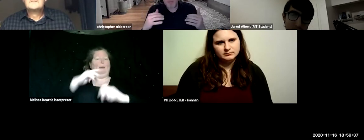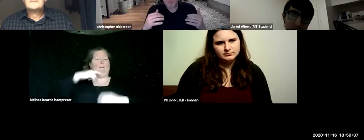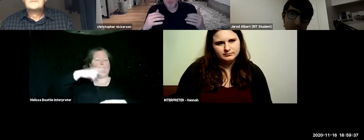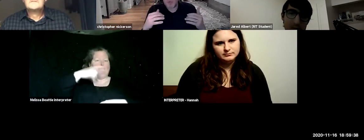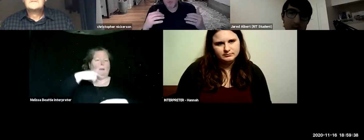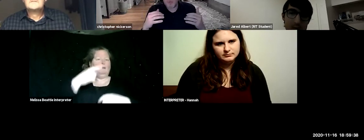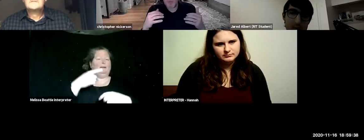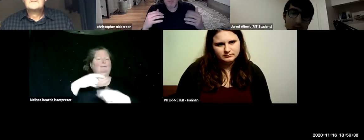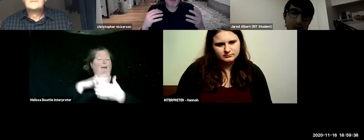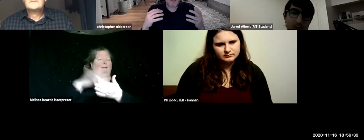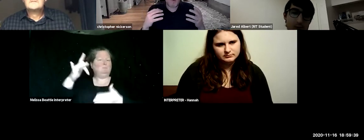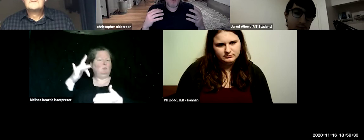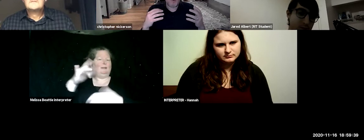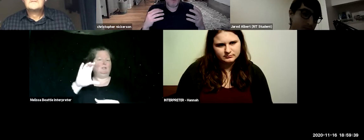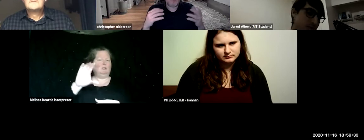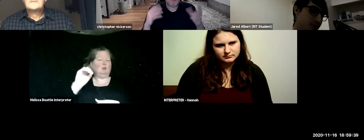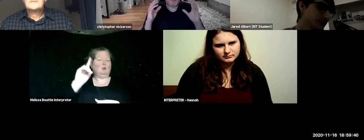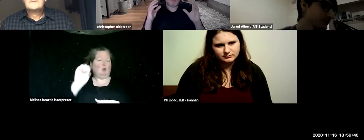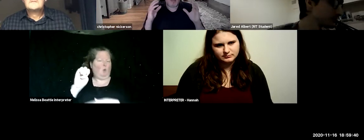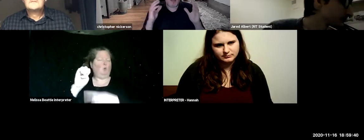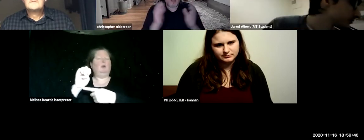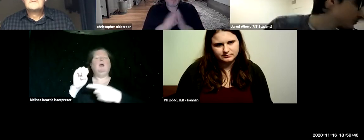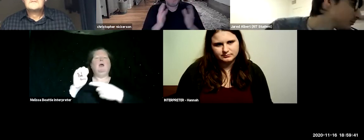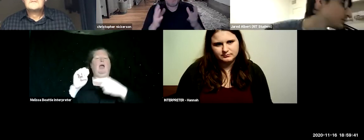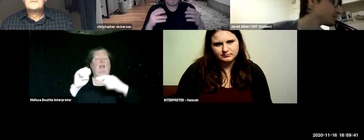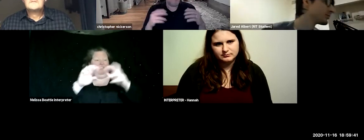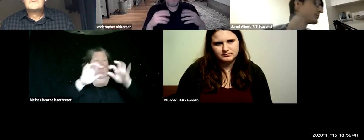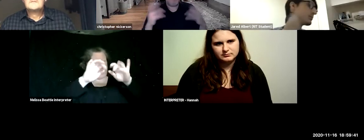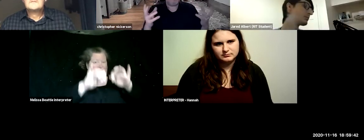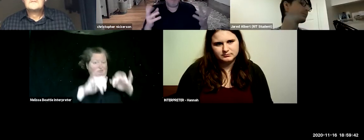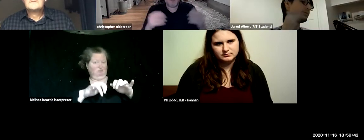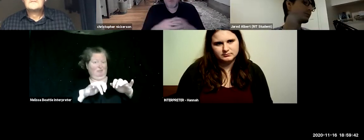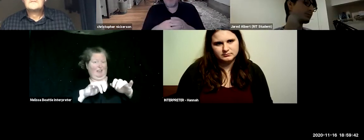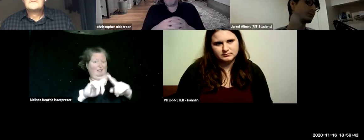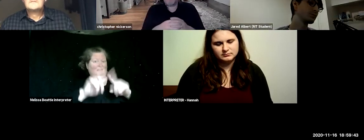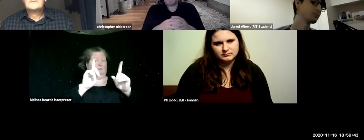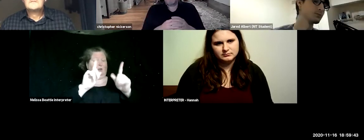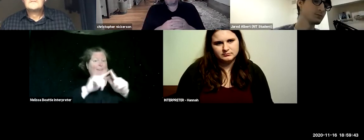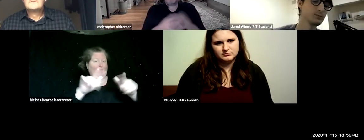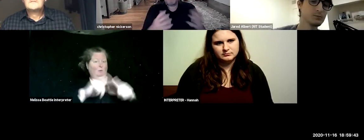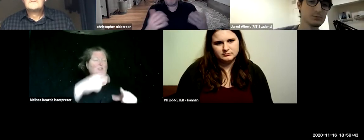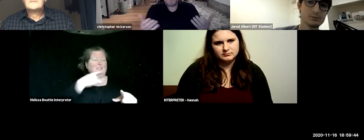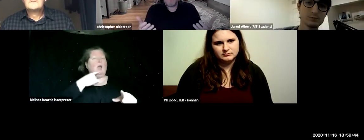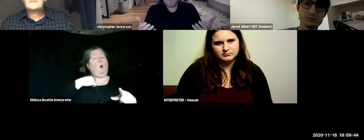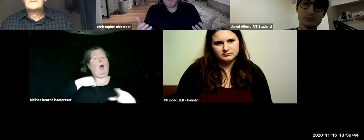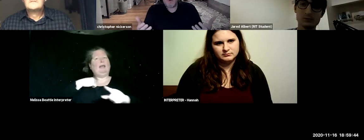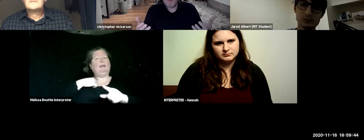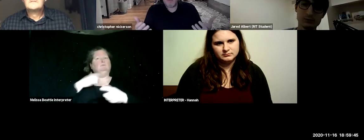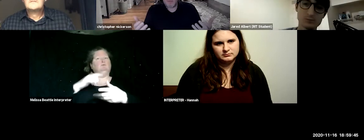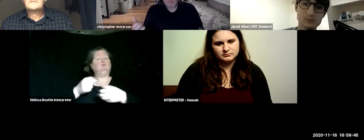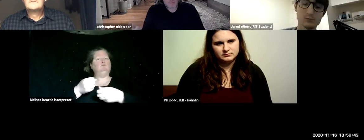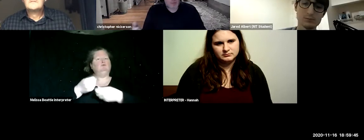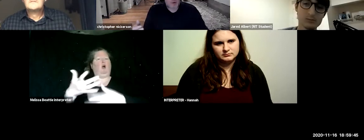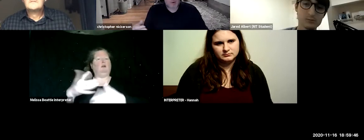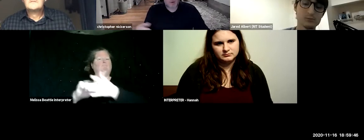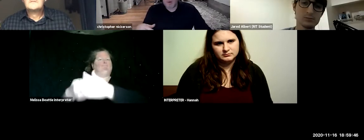that public exploit code in order to say, I can get, you know, an exploit to trigger. Now, the things that you come